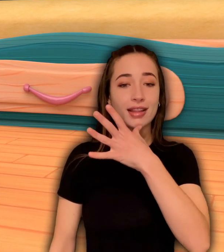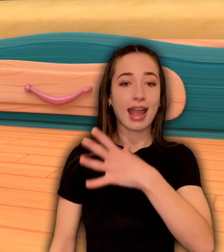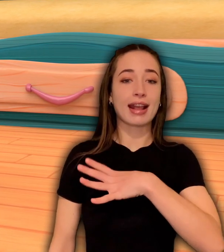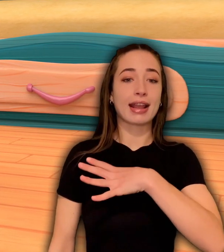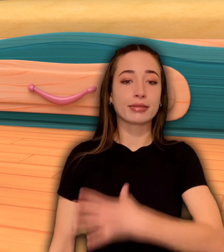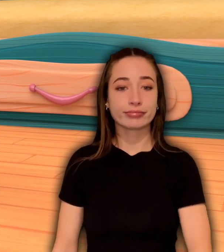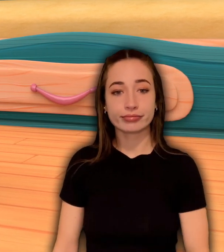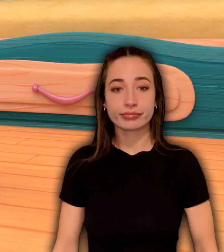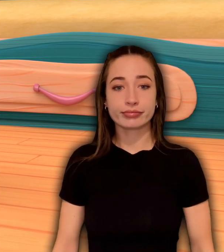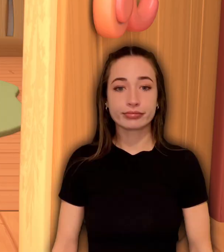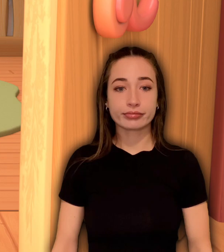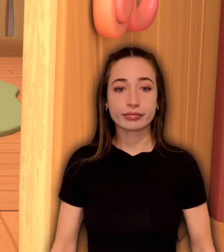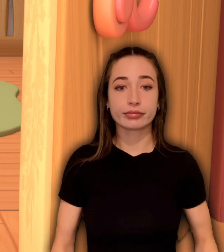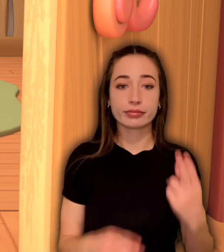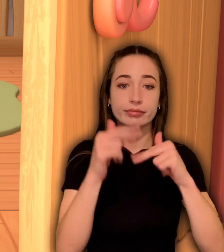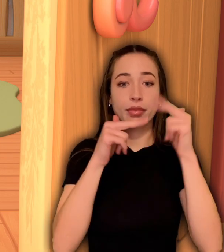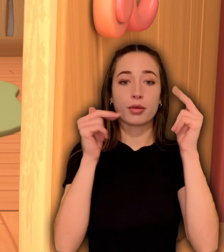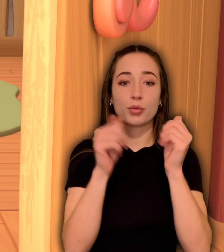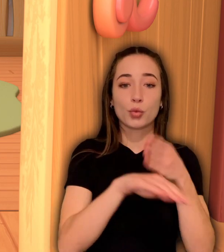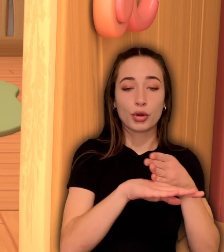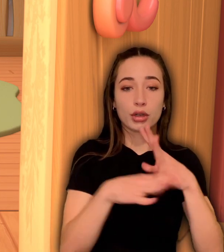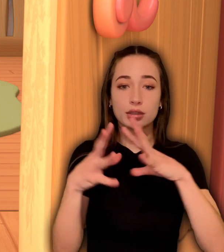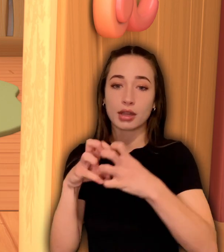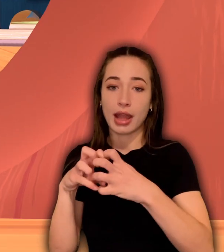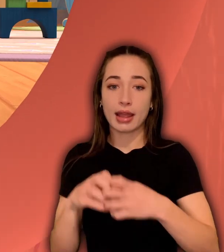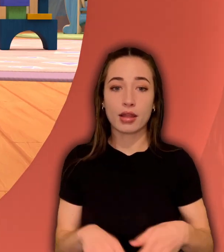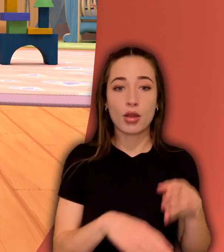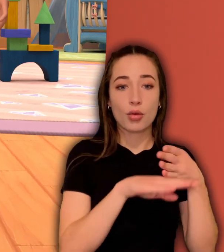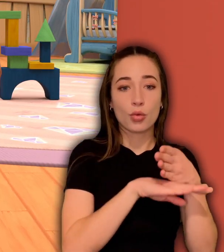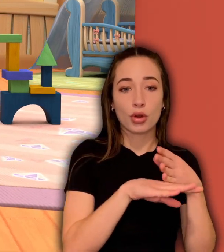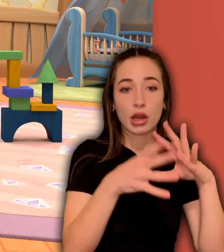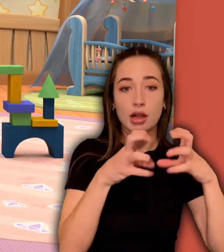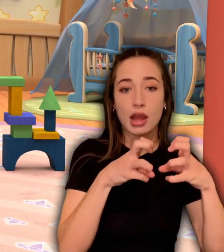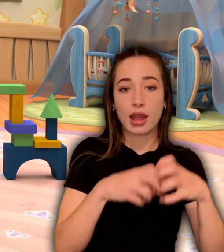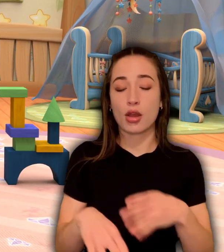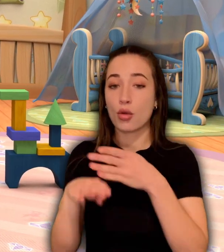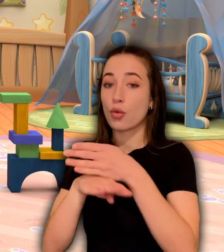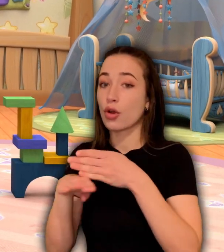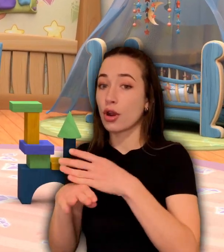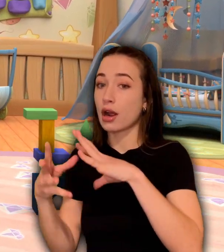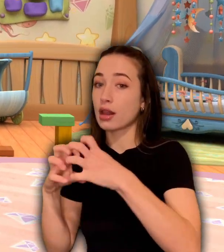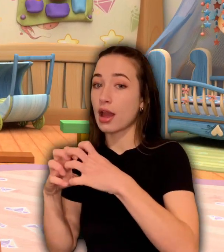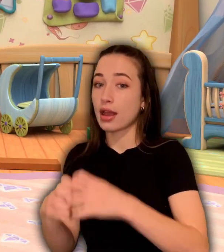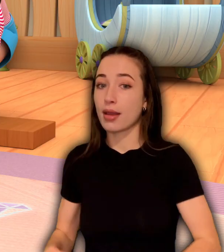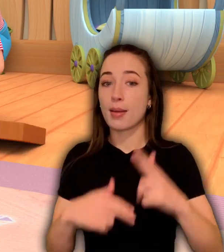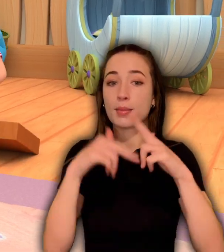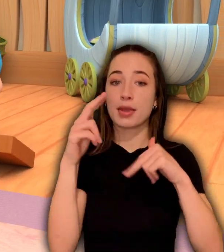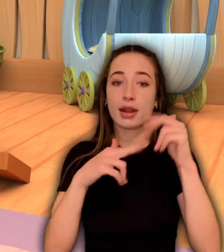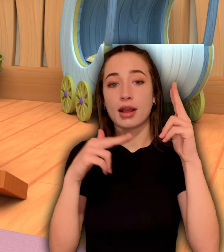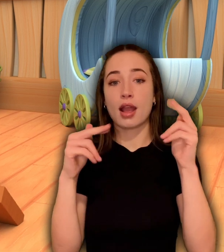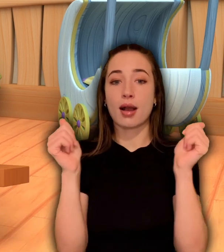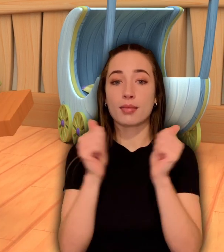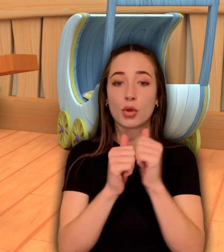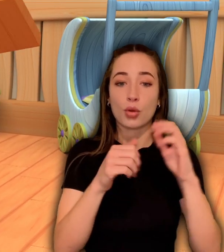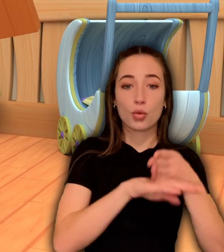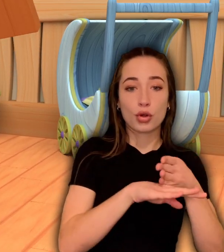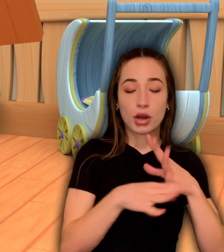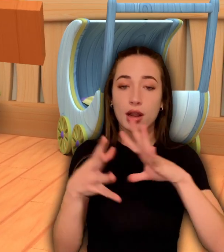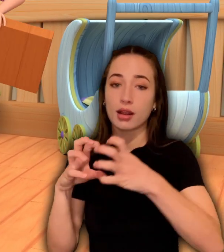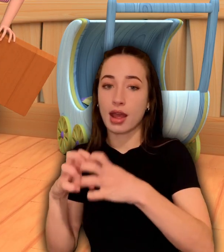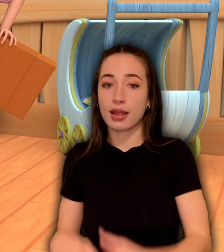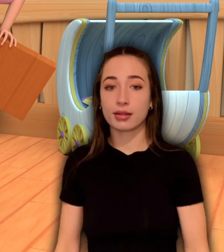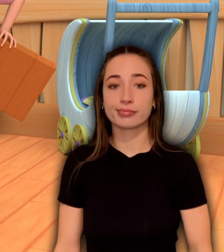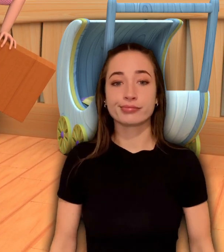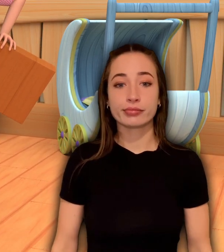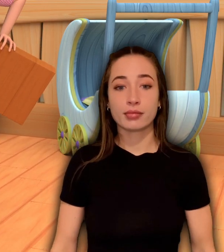FAIR LADY BUILD IT UP WITH WOODEN CLAY WOODEN CLAY, WOODEN CLAY BUILD IT UP WITH